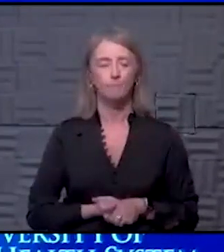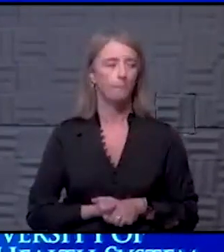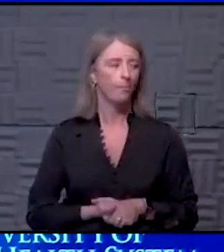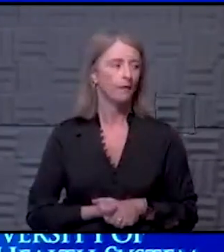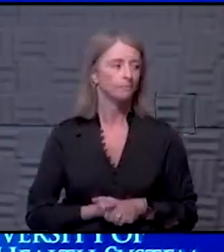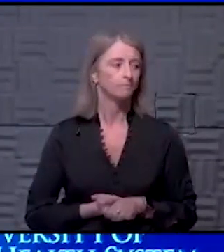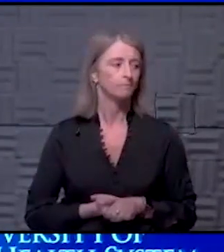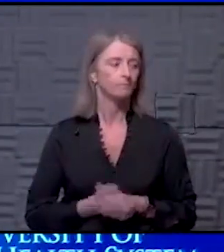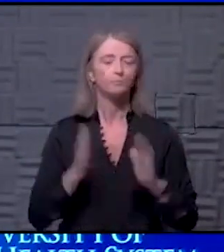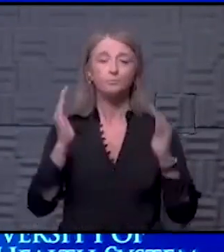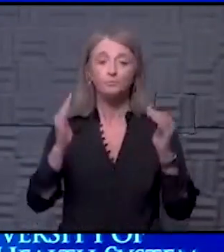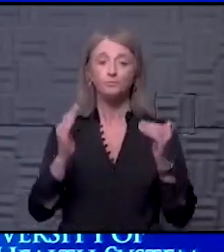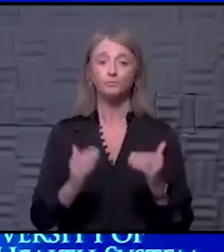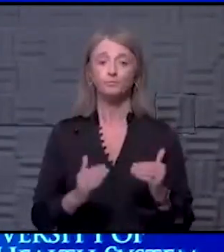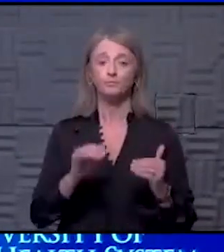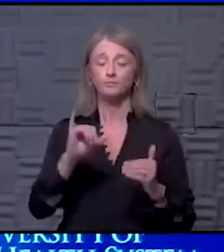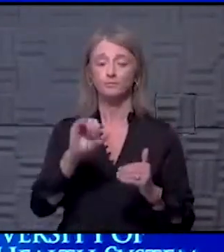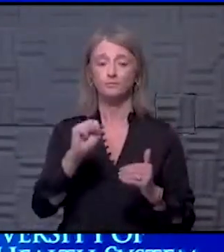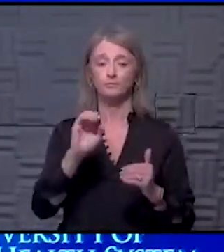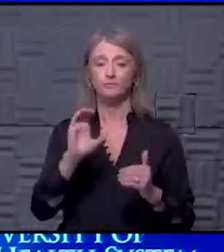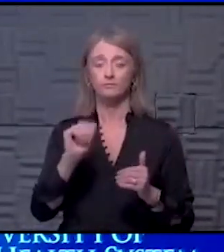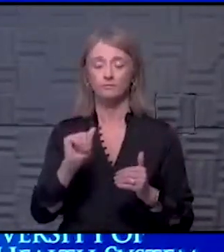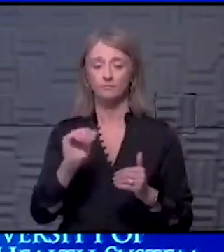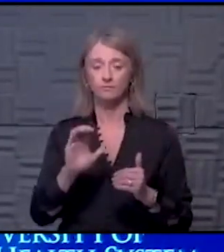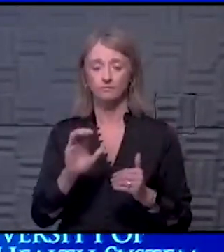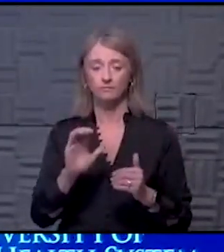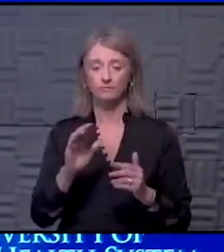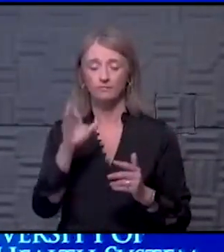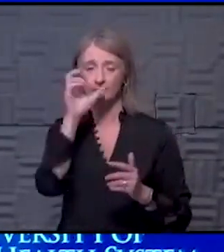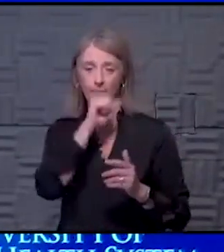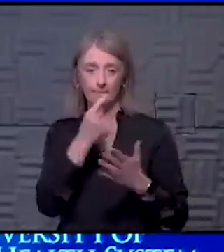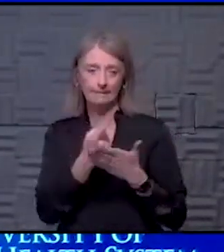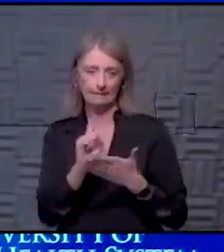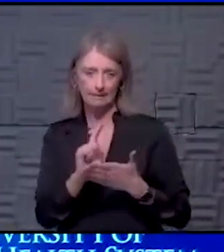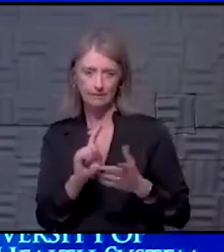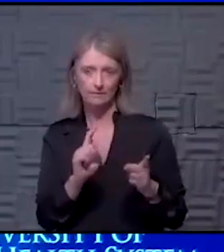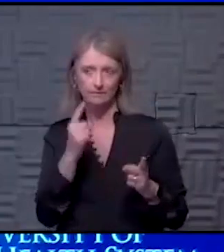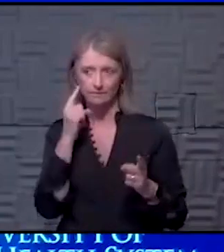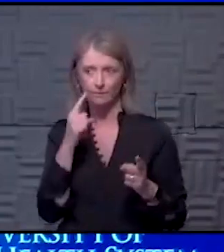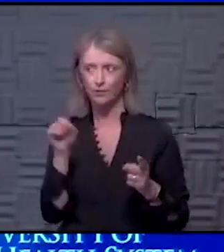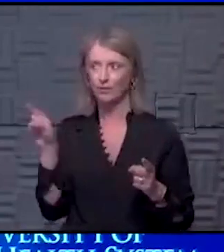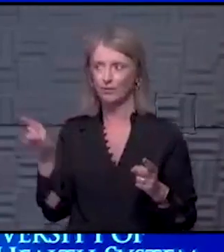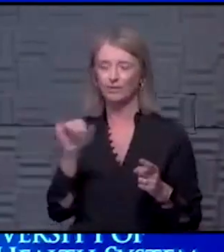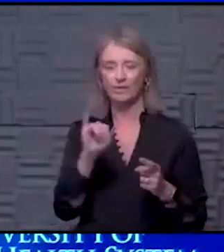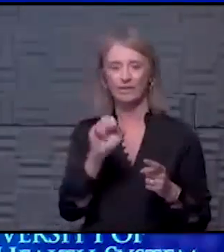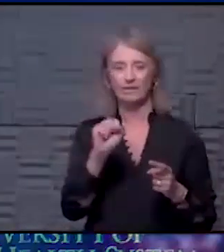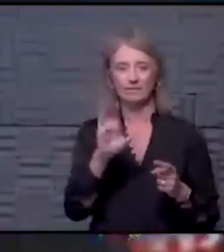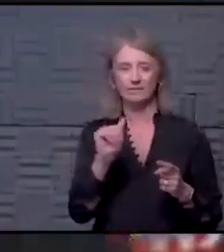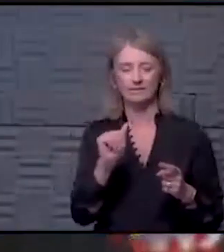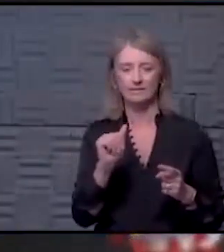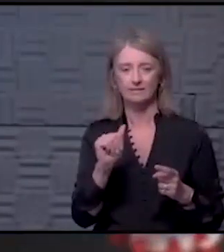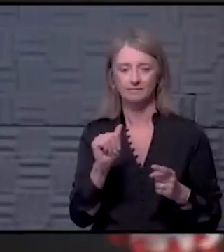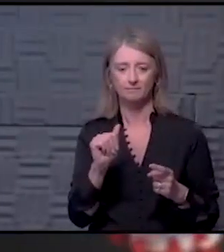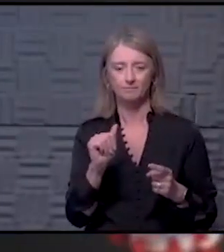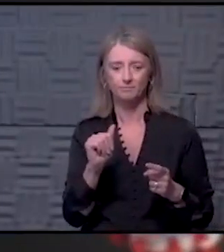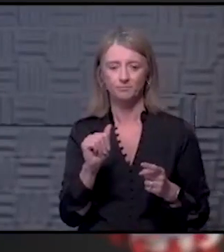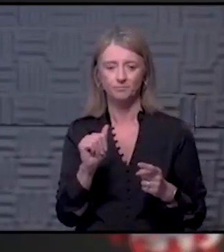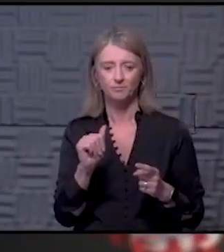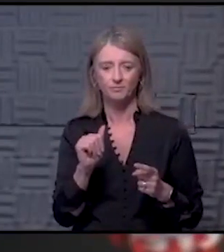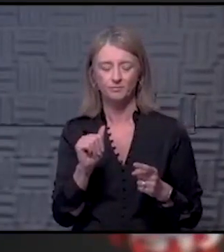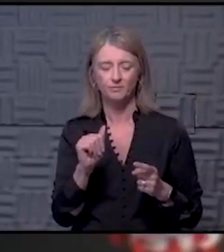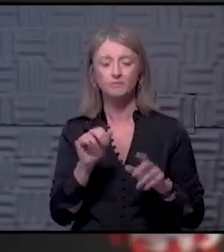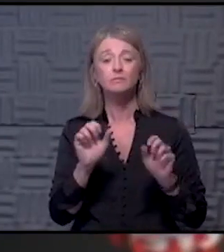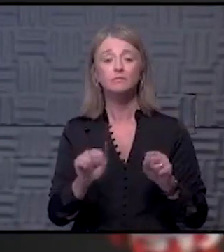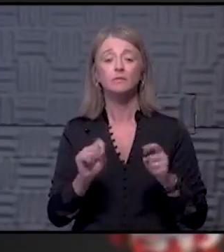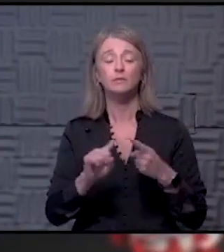And this next question is from Isaac. He asked it last week, and I missed it. So this is for you, Isaac. I had neck pain after receiving my vaccine.